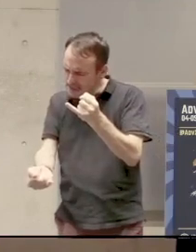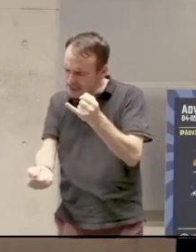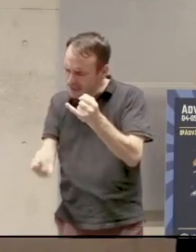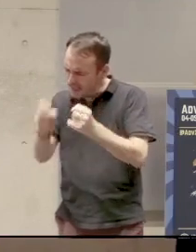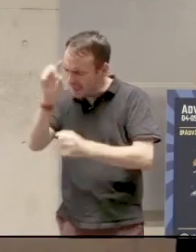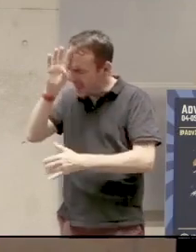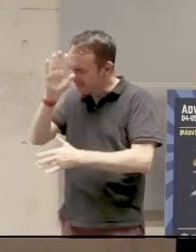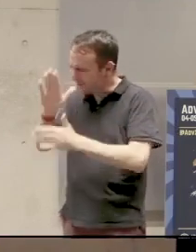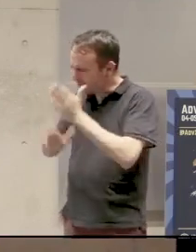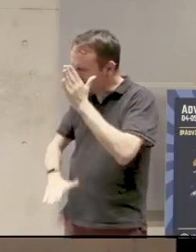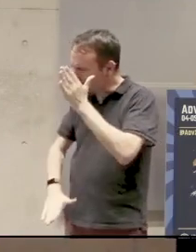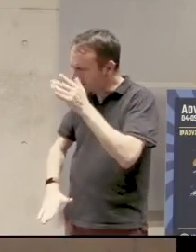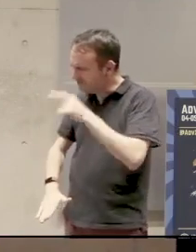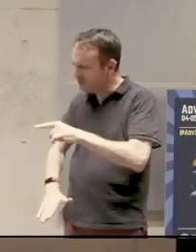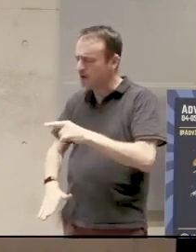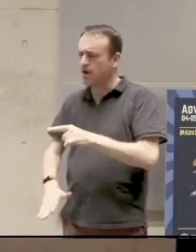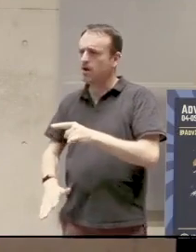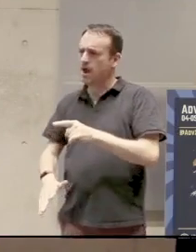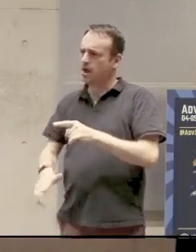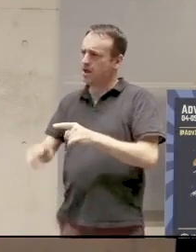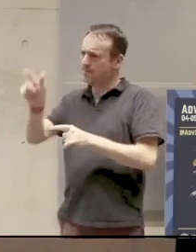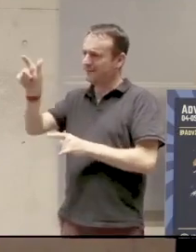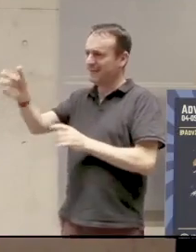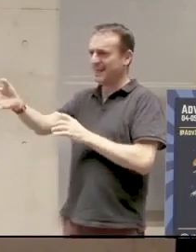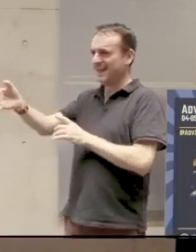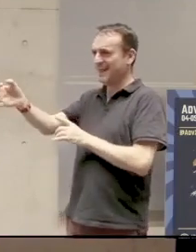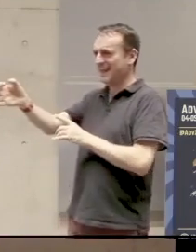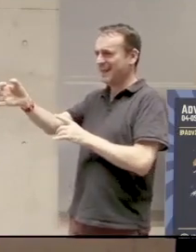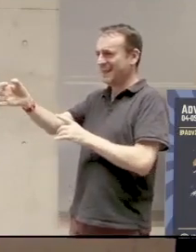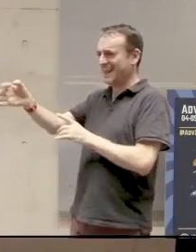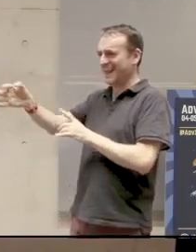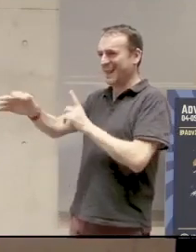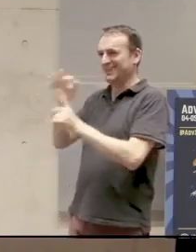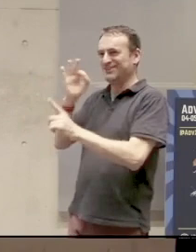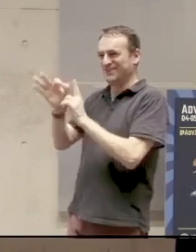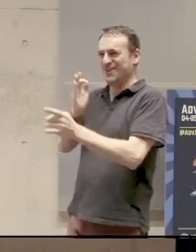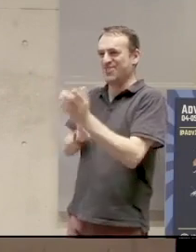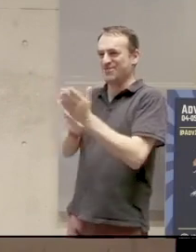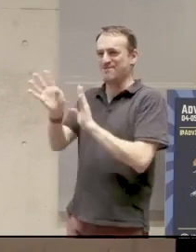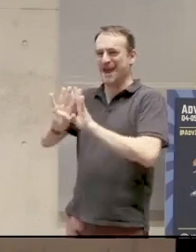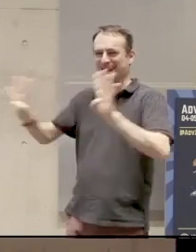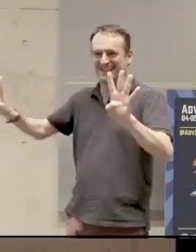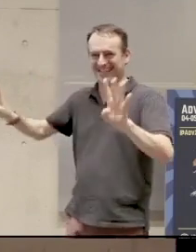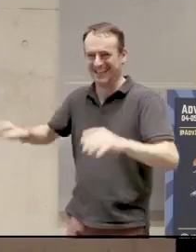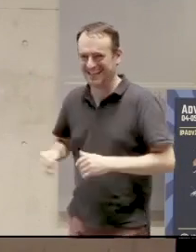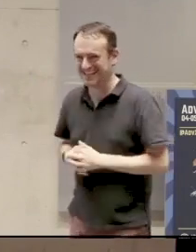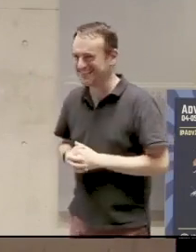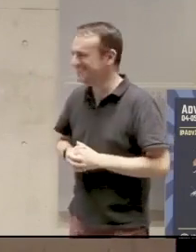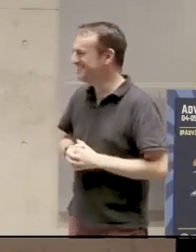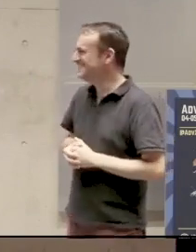experiences with somebody interviewing you during a panel.